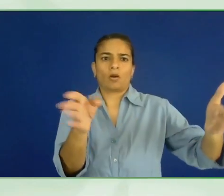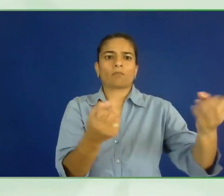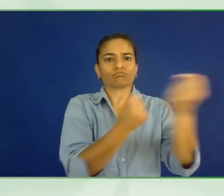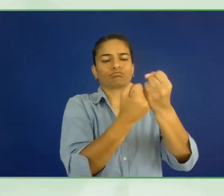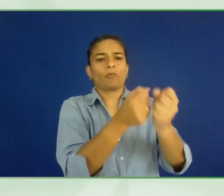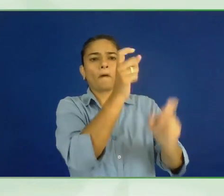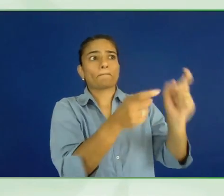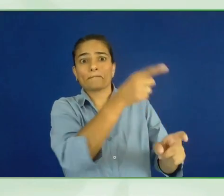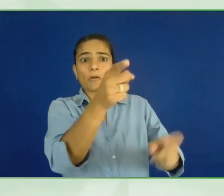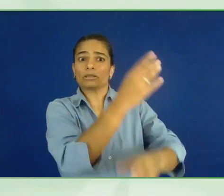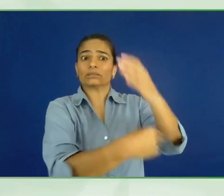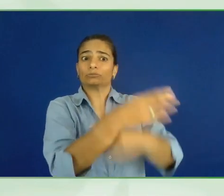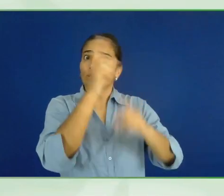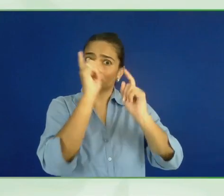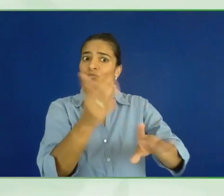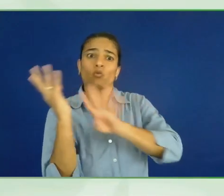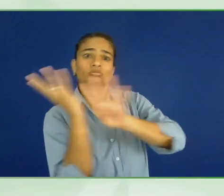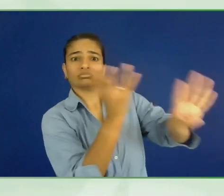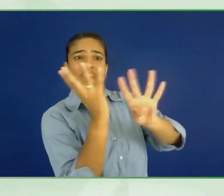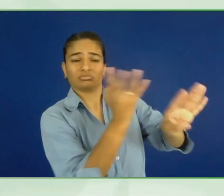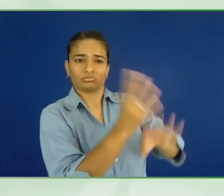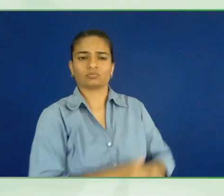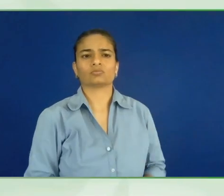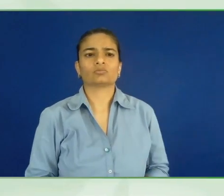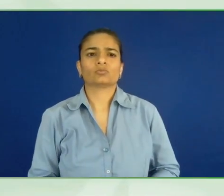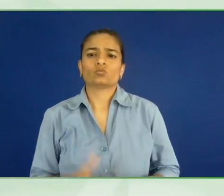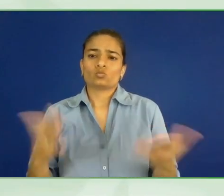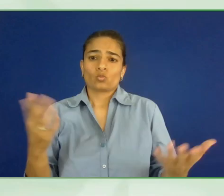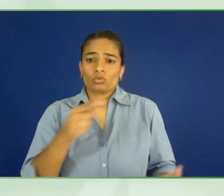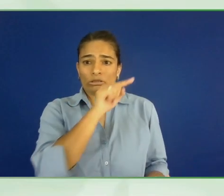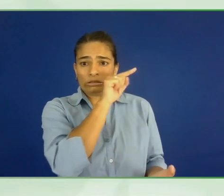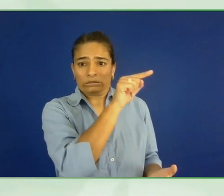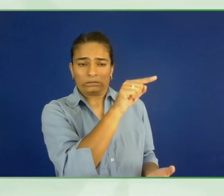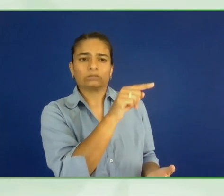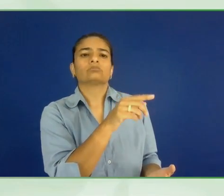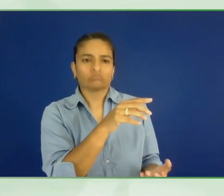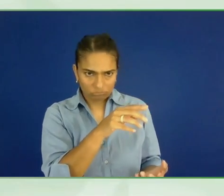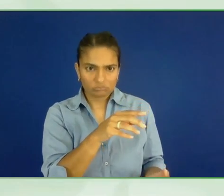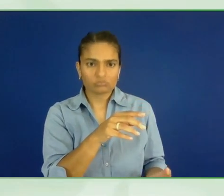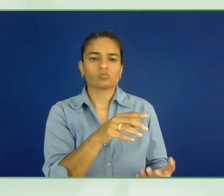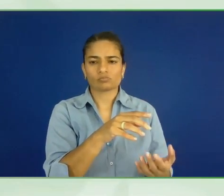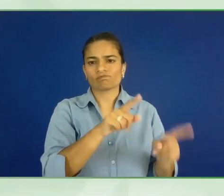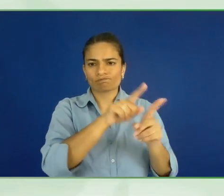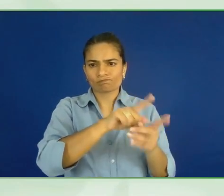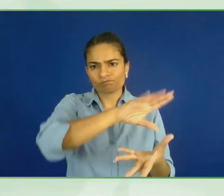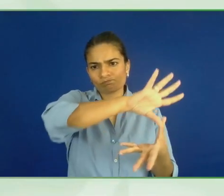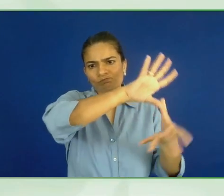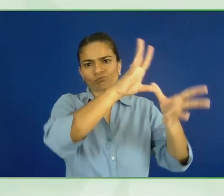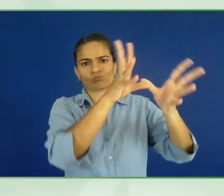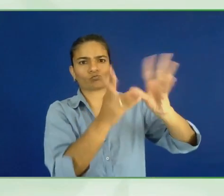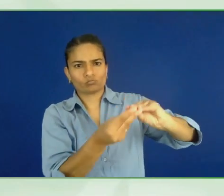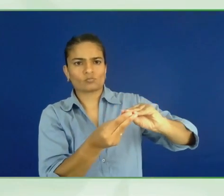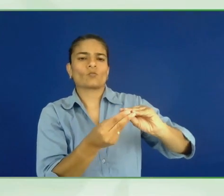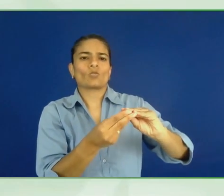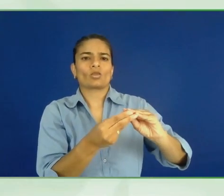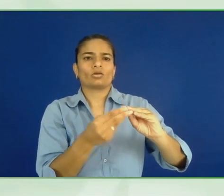and to create the solutions, the tools to invite people with disabilities who